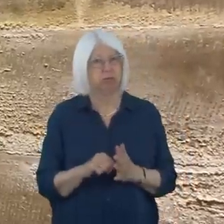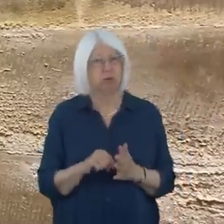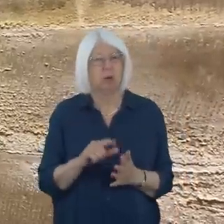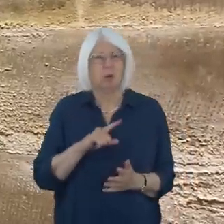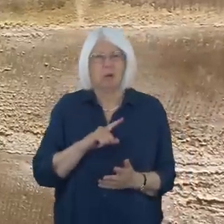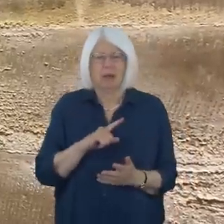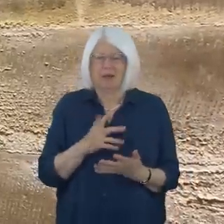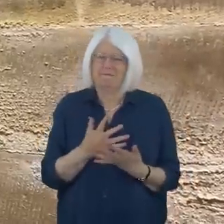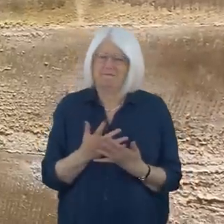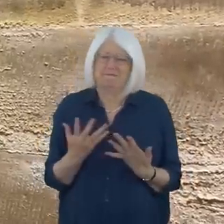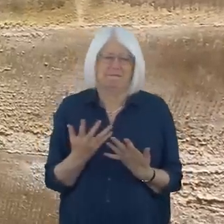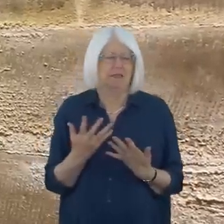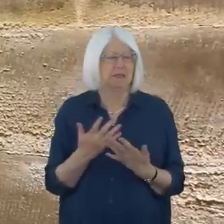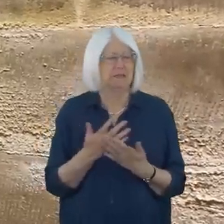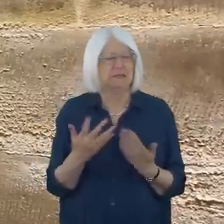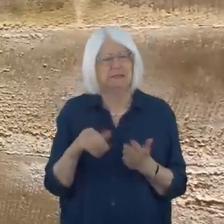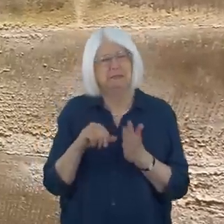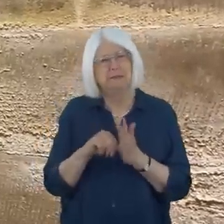difficult decisions,